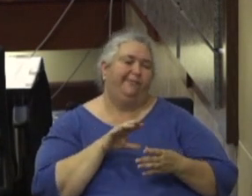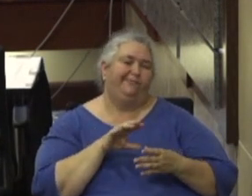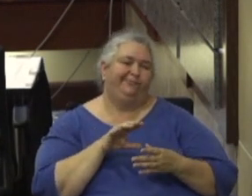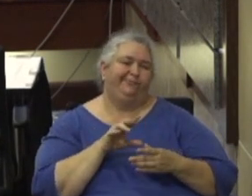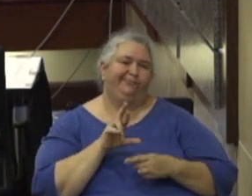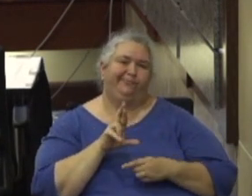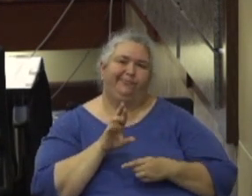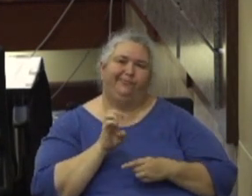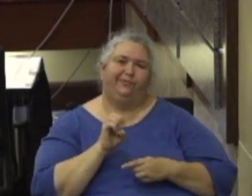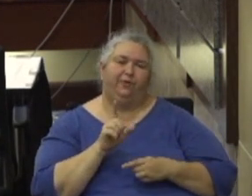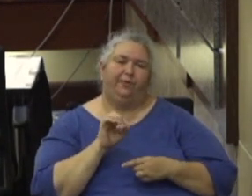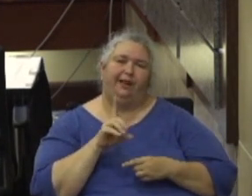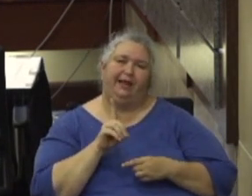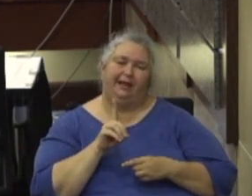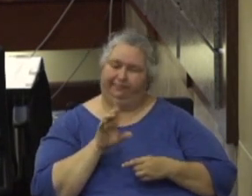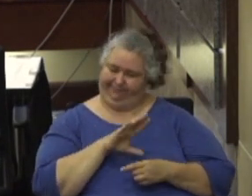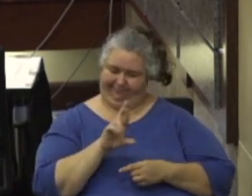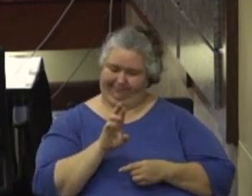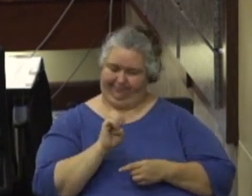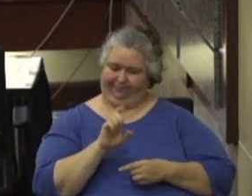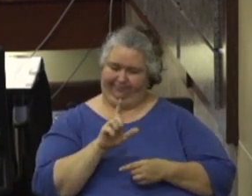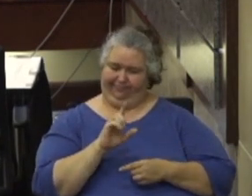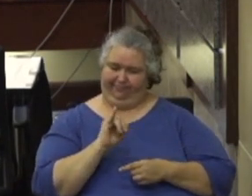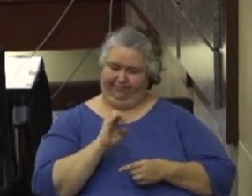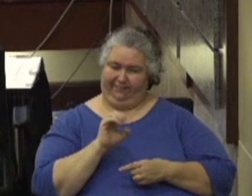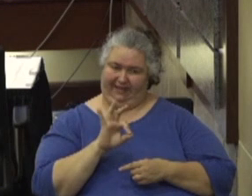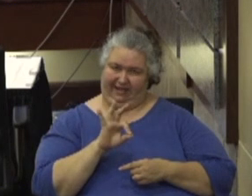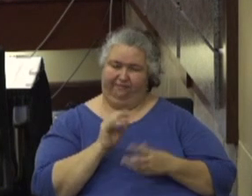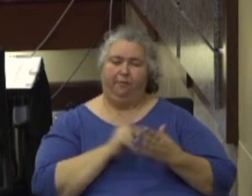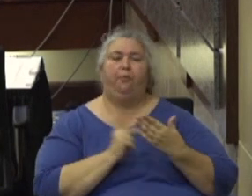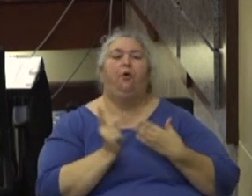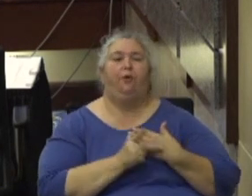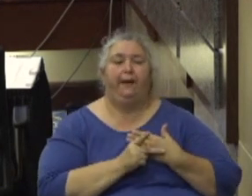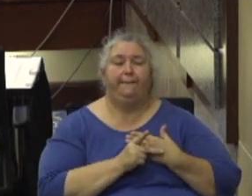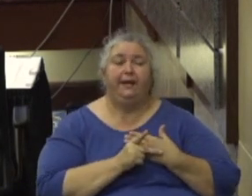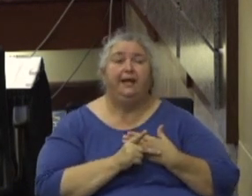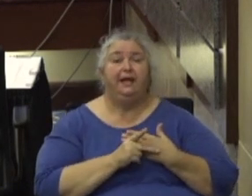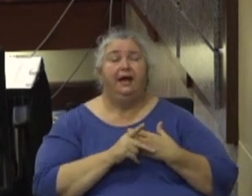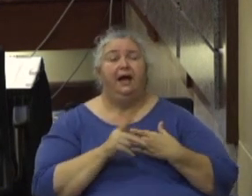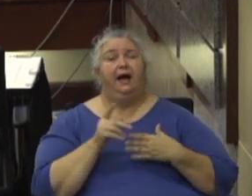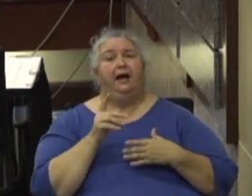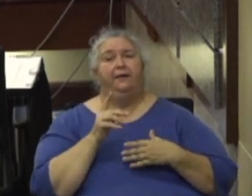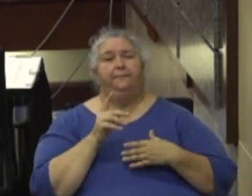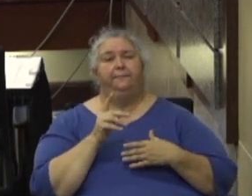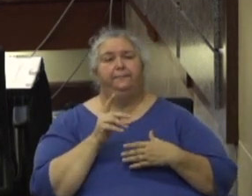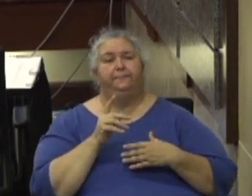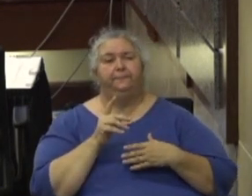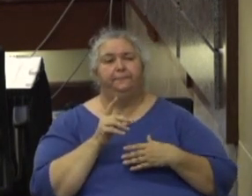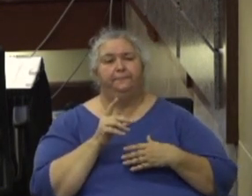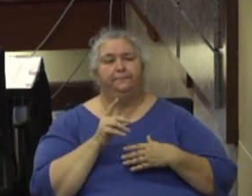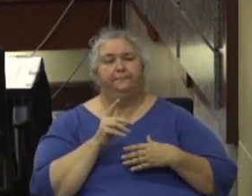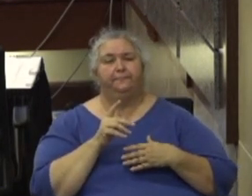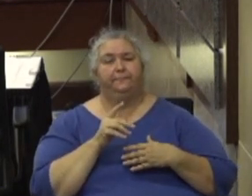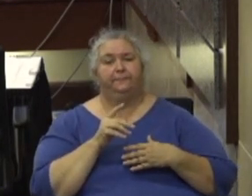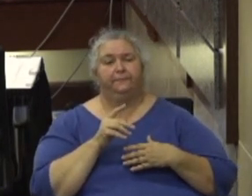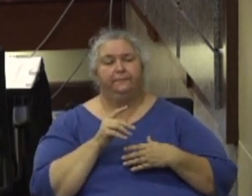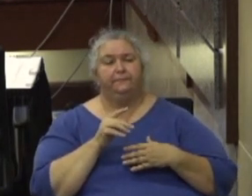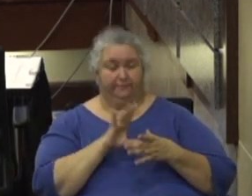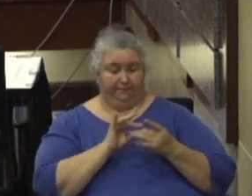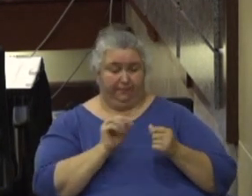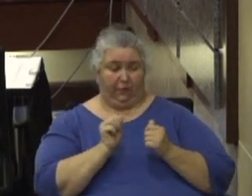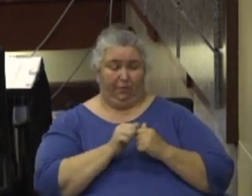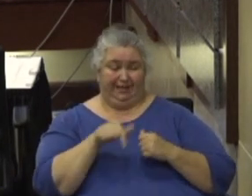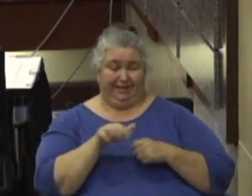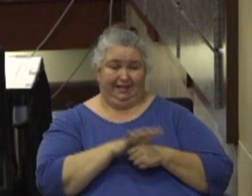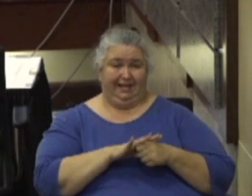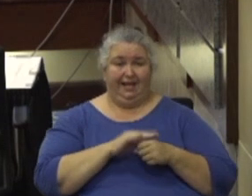more feedback as we wrap up about some of the needs that they're hearing locally. And then also the second phase